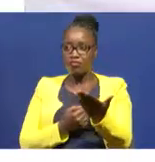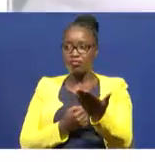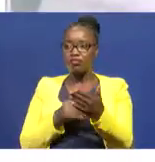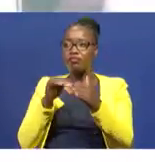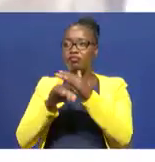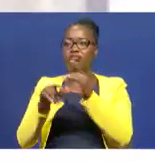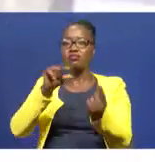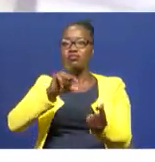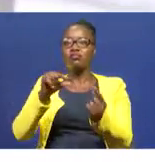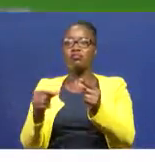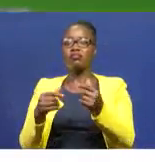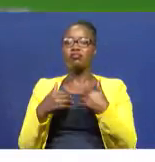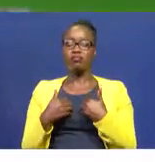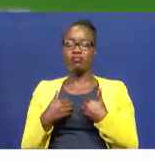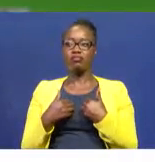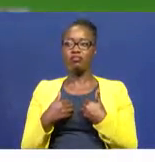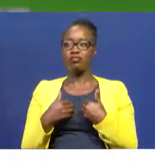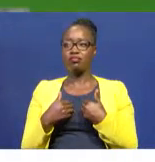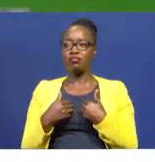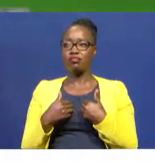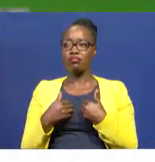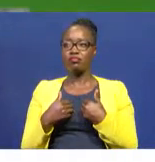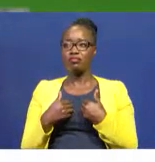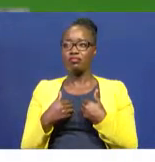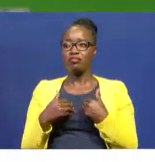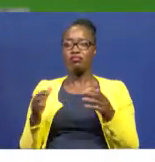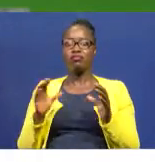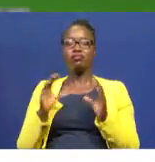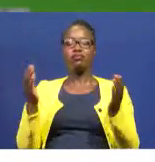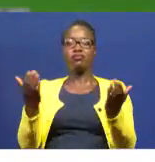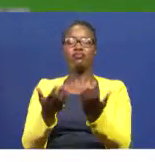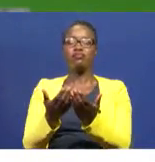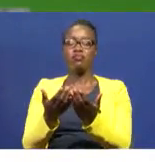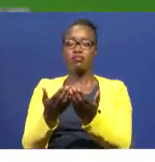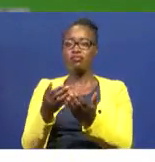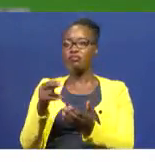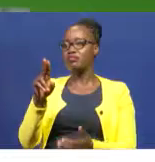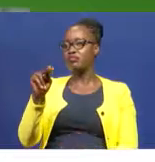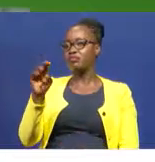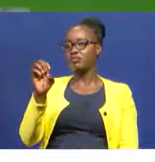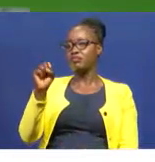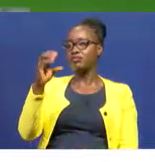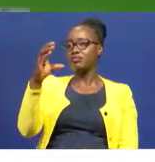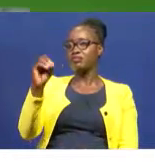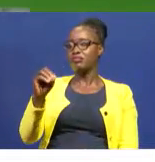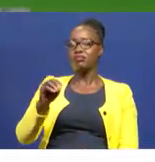access to laboratory facilities. The global UNESCO recommended